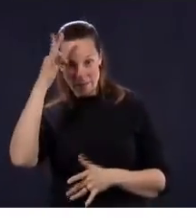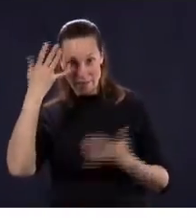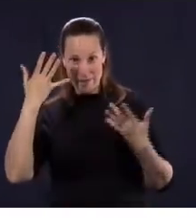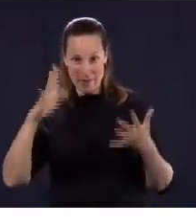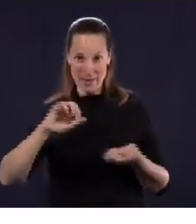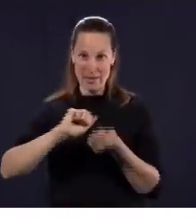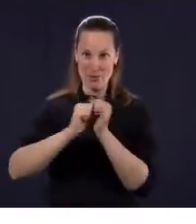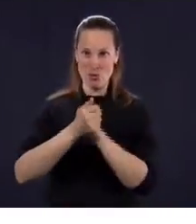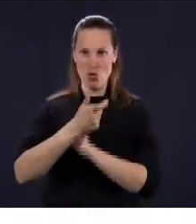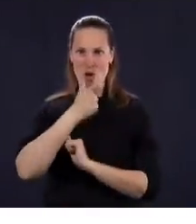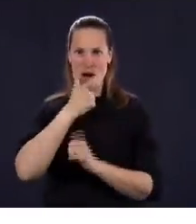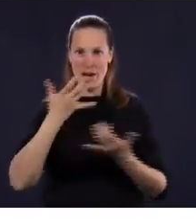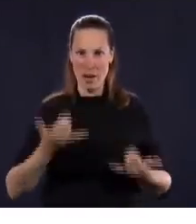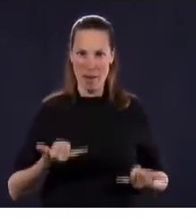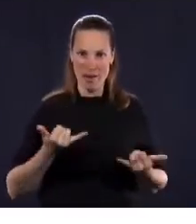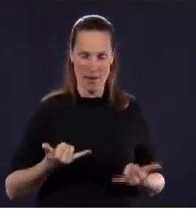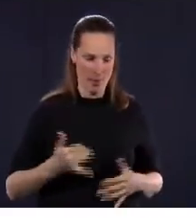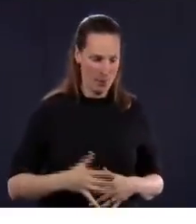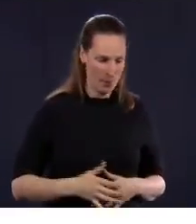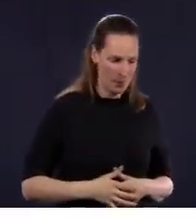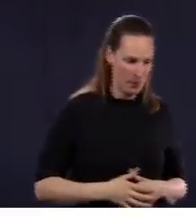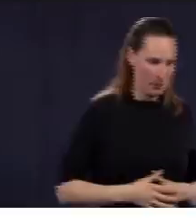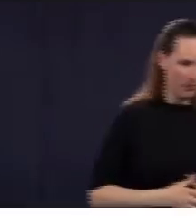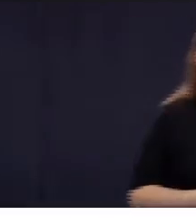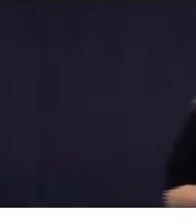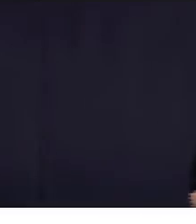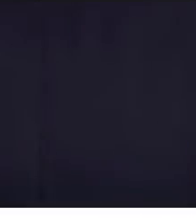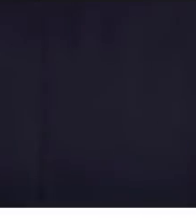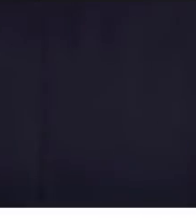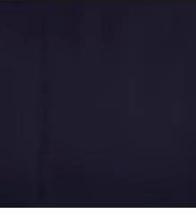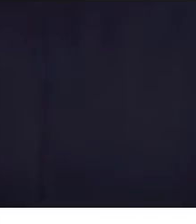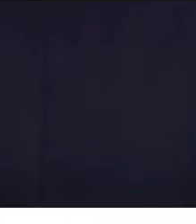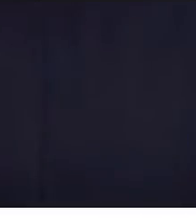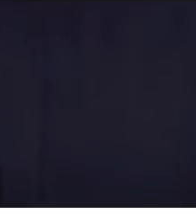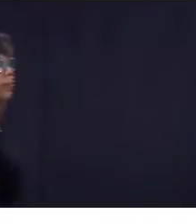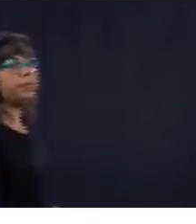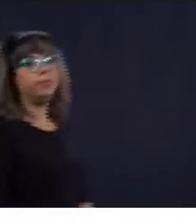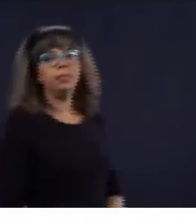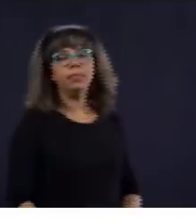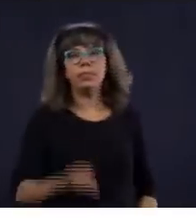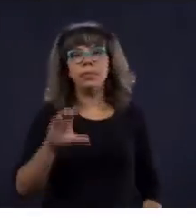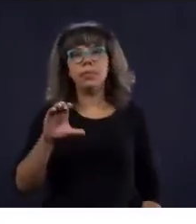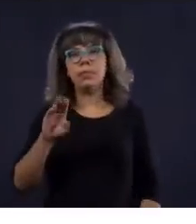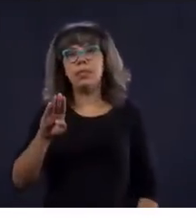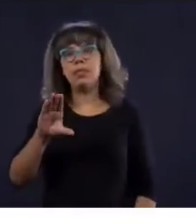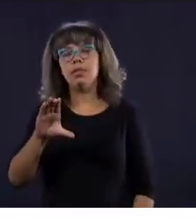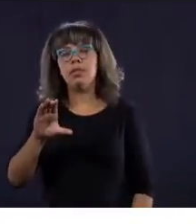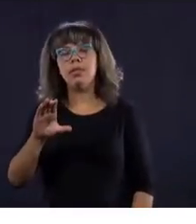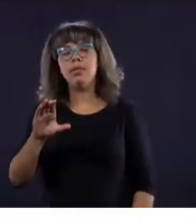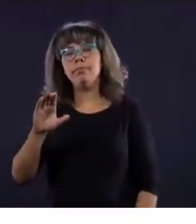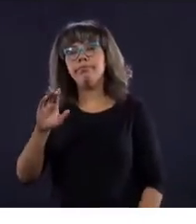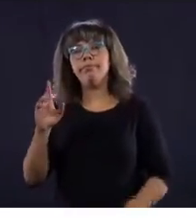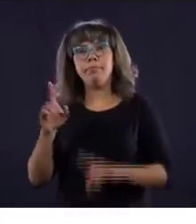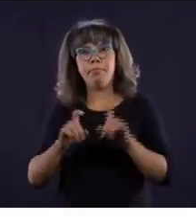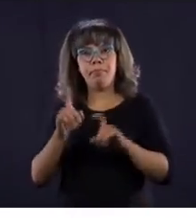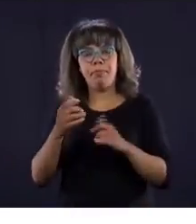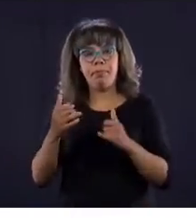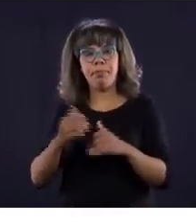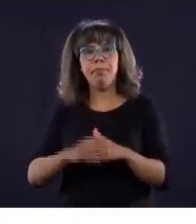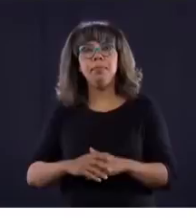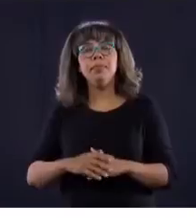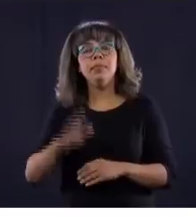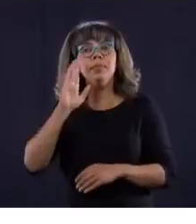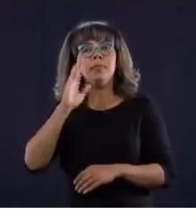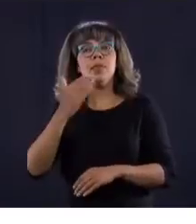boards, for example, the Quebec English School Boards Association and other groups that want more flexibility or